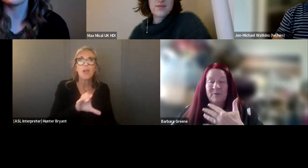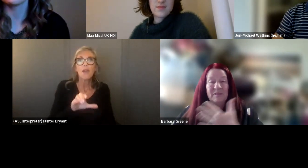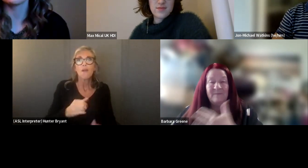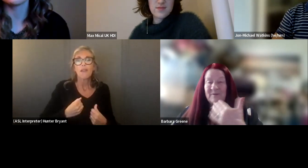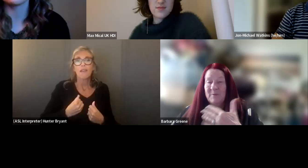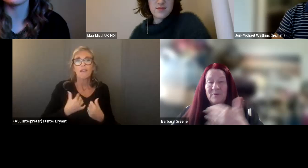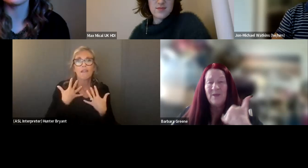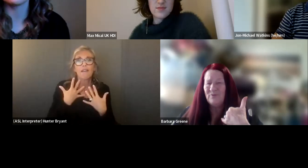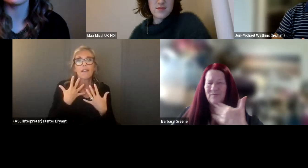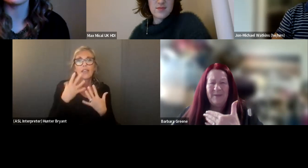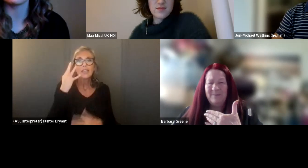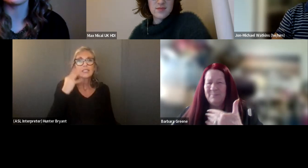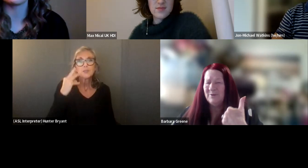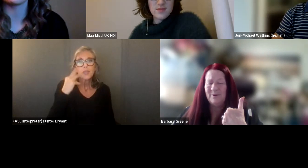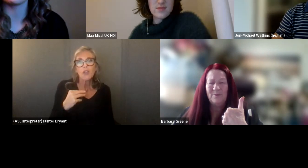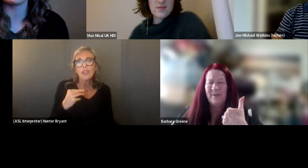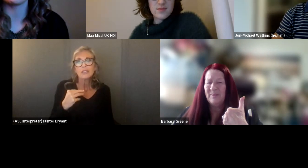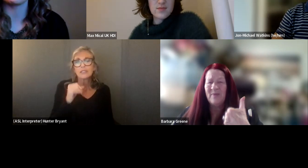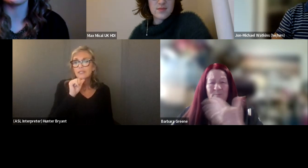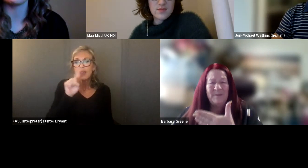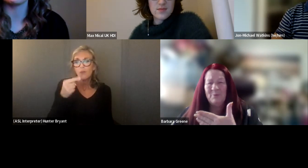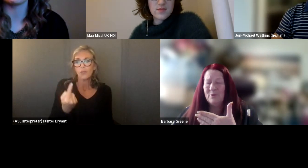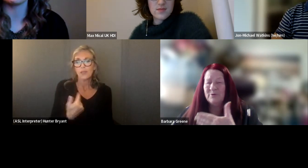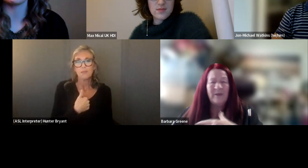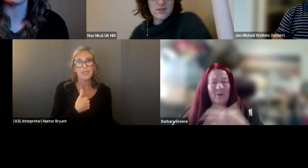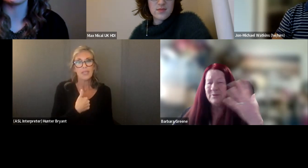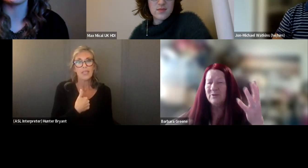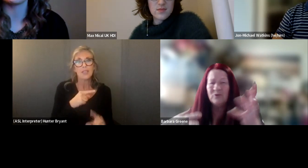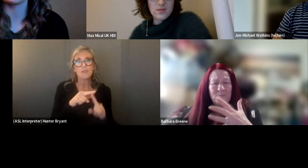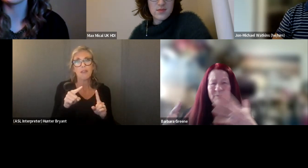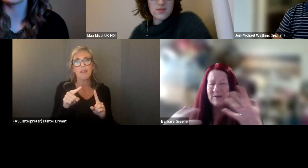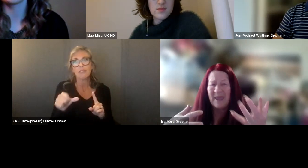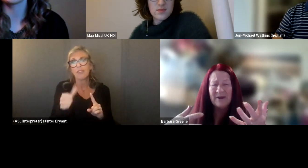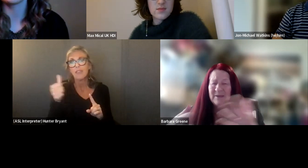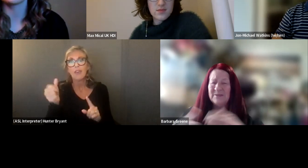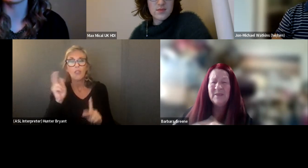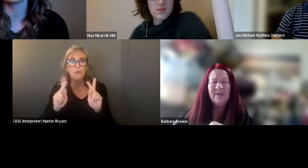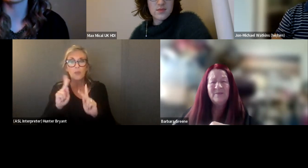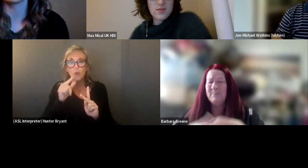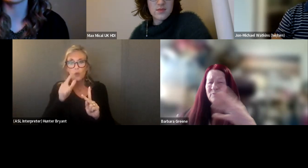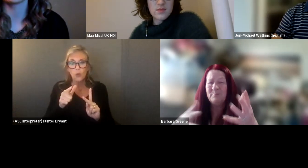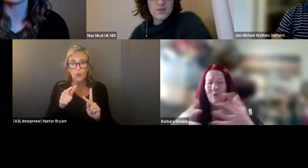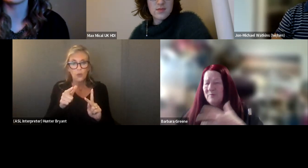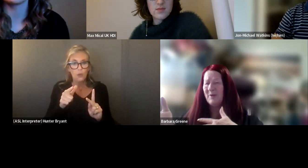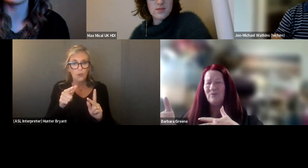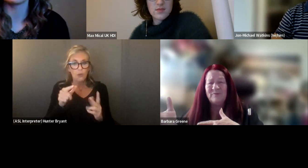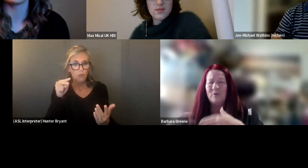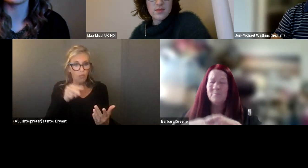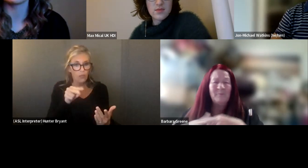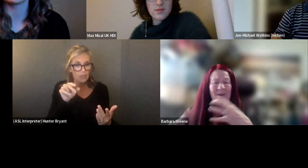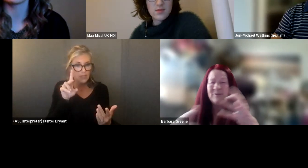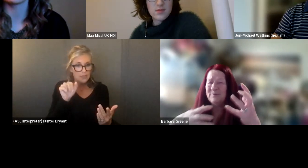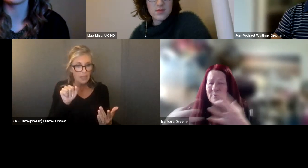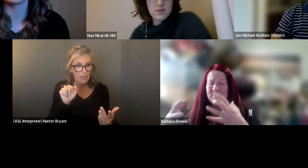us who with lived experience, not just me, but, you know, the other people who are helping interpret the data, and the peer support specialists